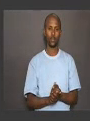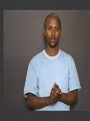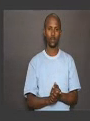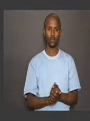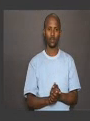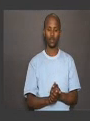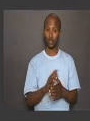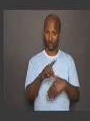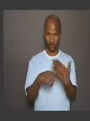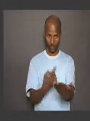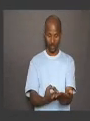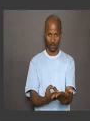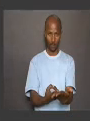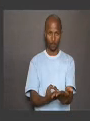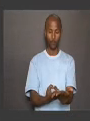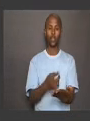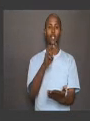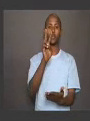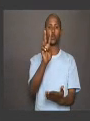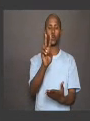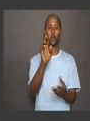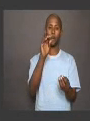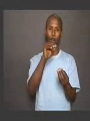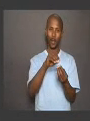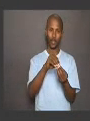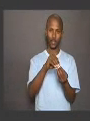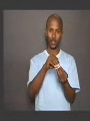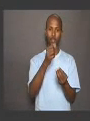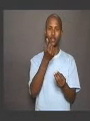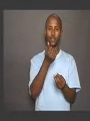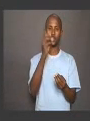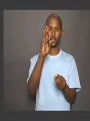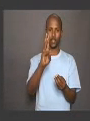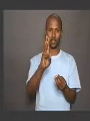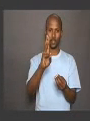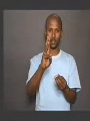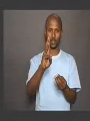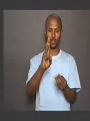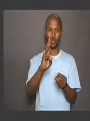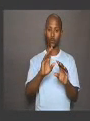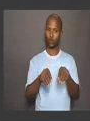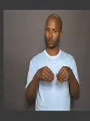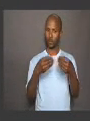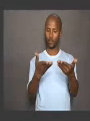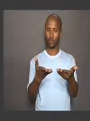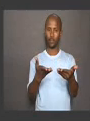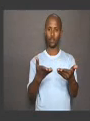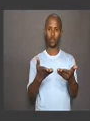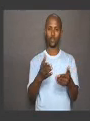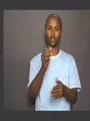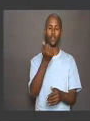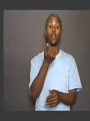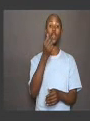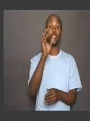This is 2 plus 16, which equals